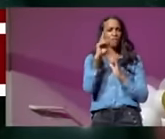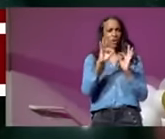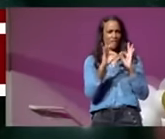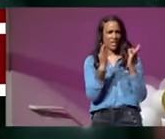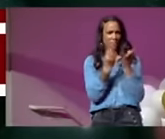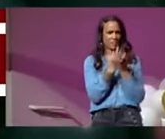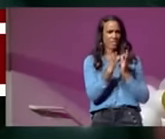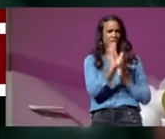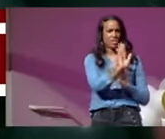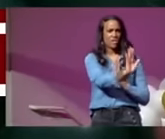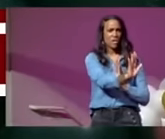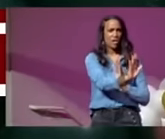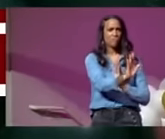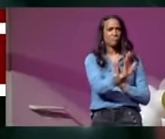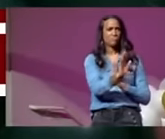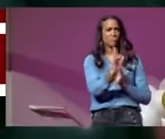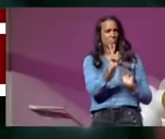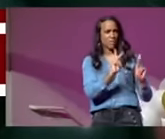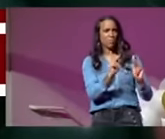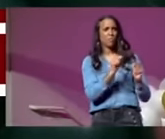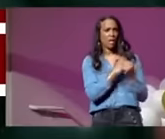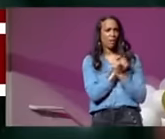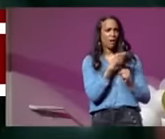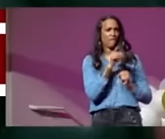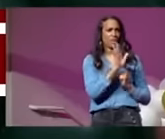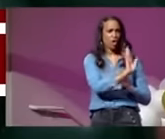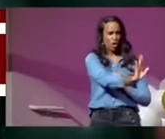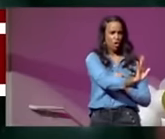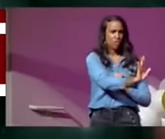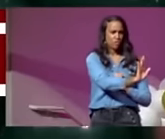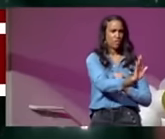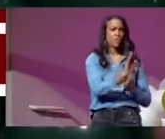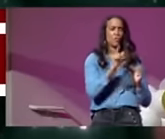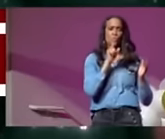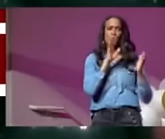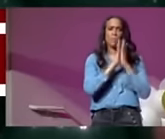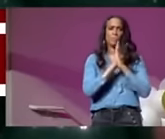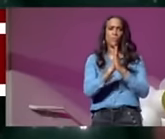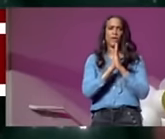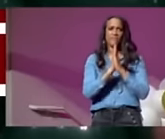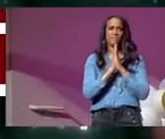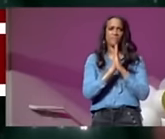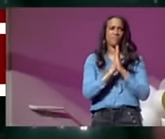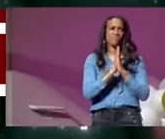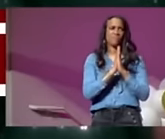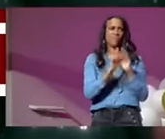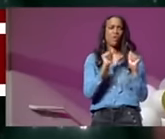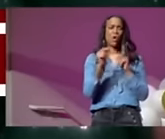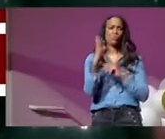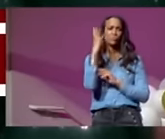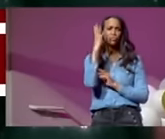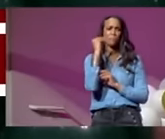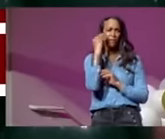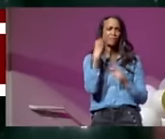pray for her constituents. We pray for all who are impacted